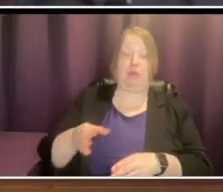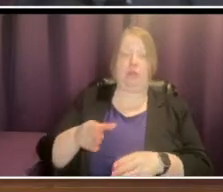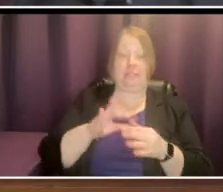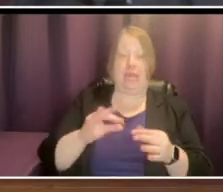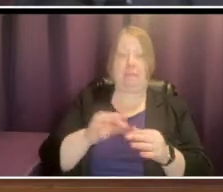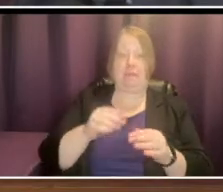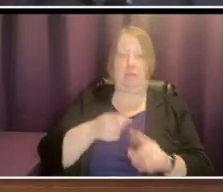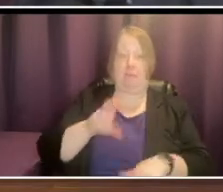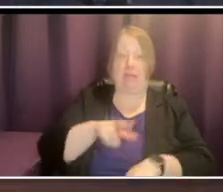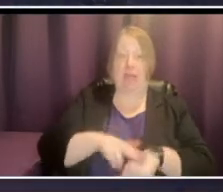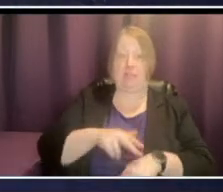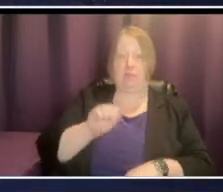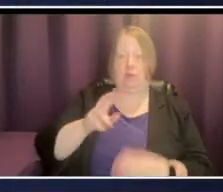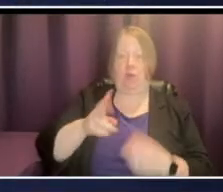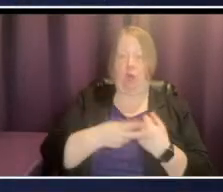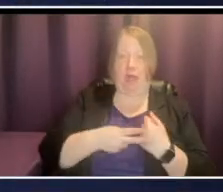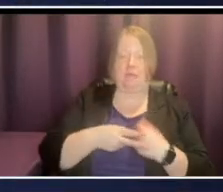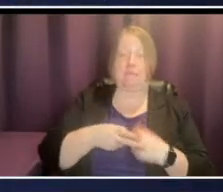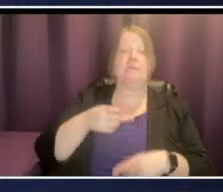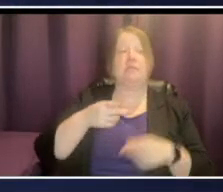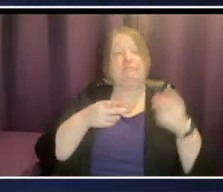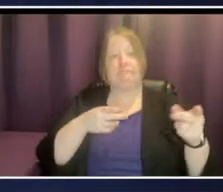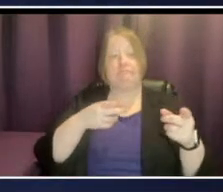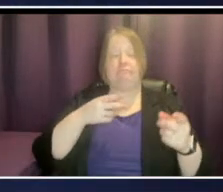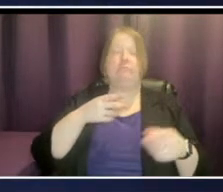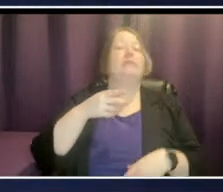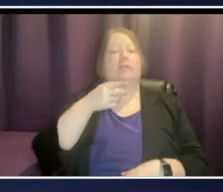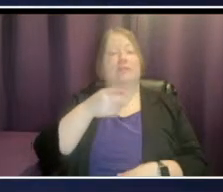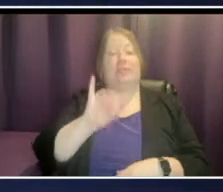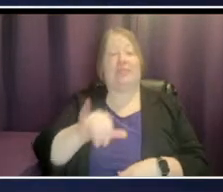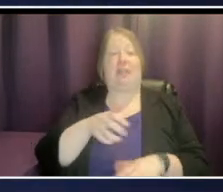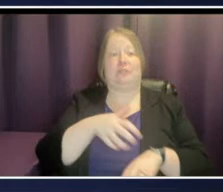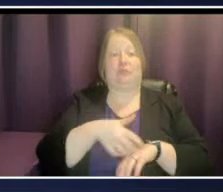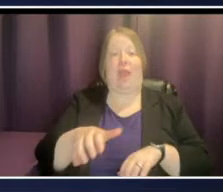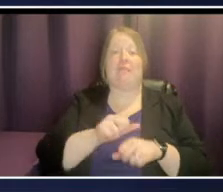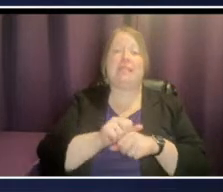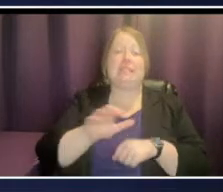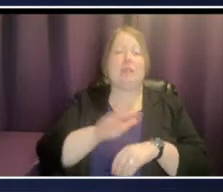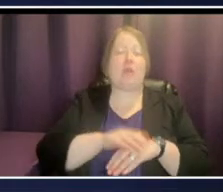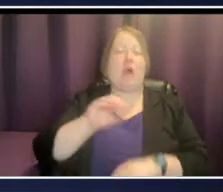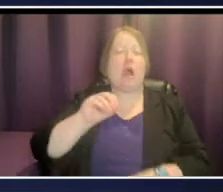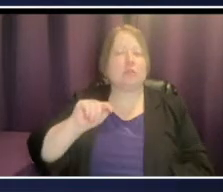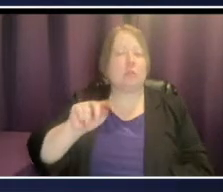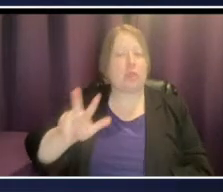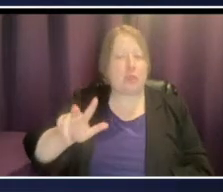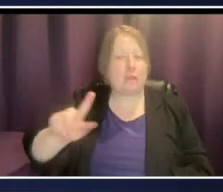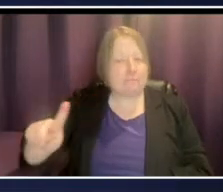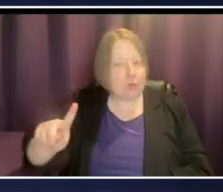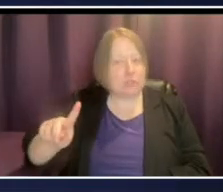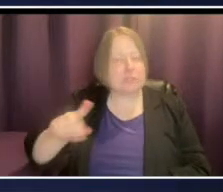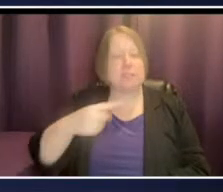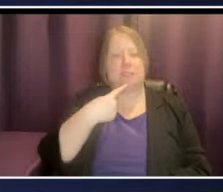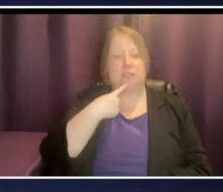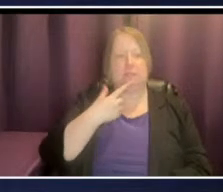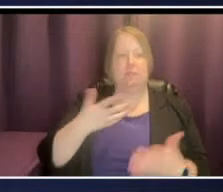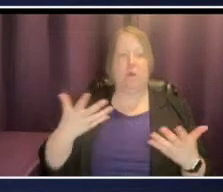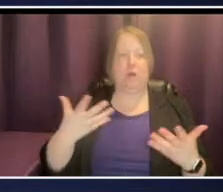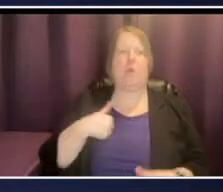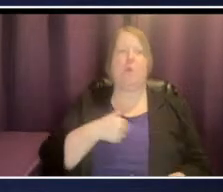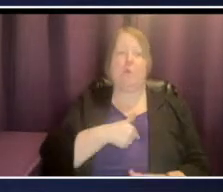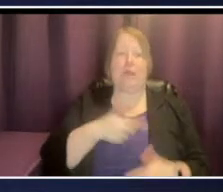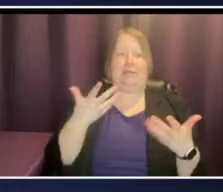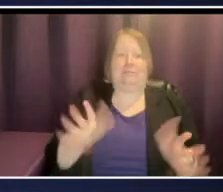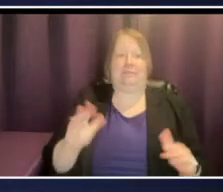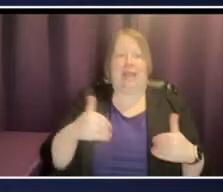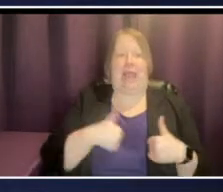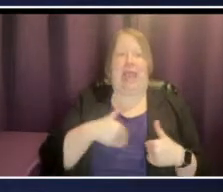see, the draft statement, which was sent on October 31st, declares, "We had an election